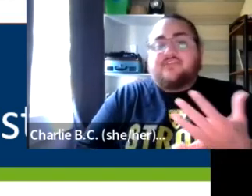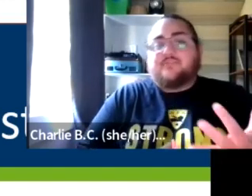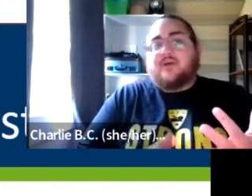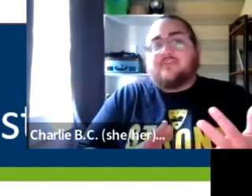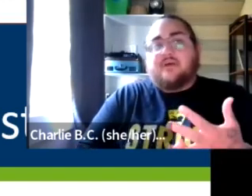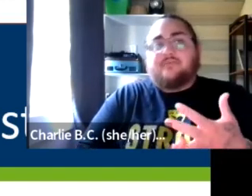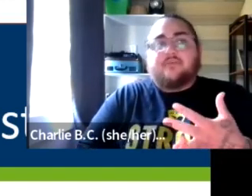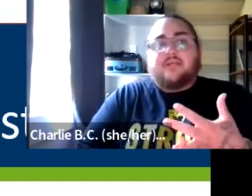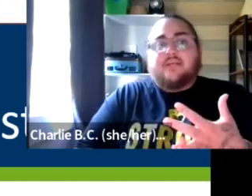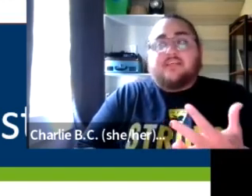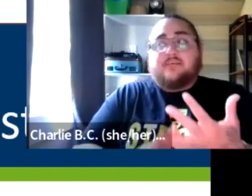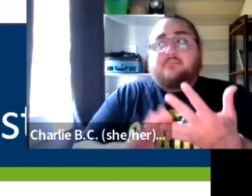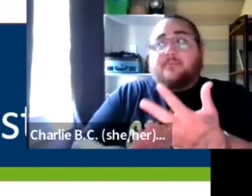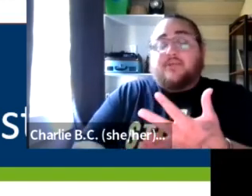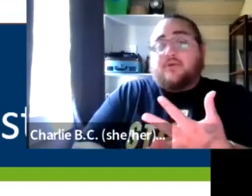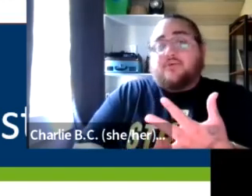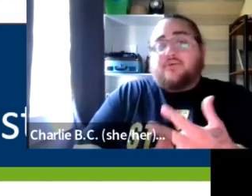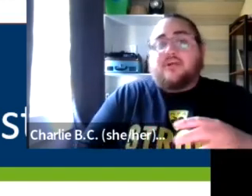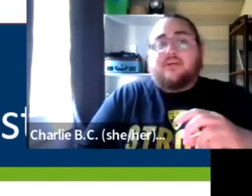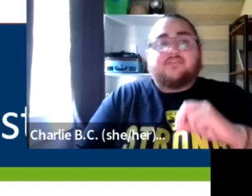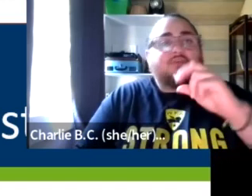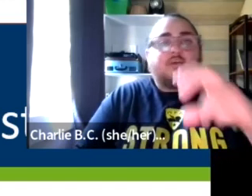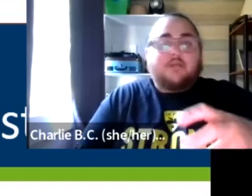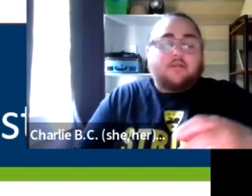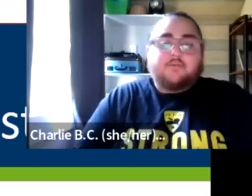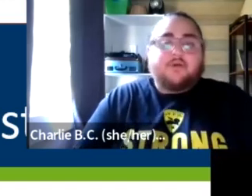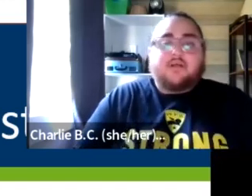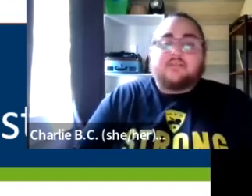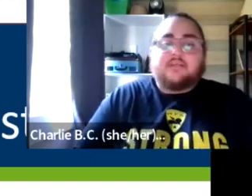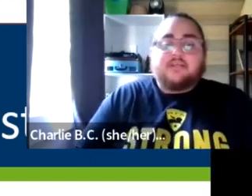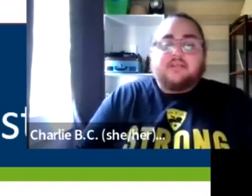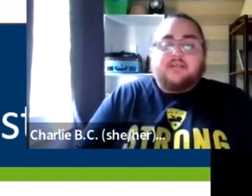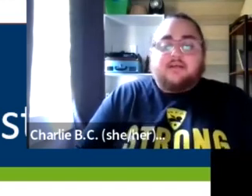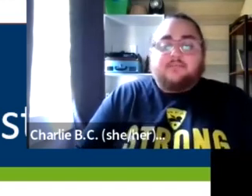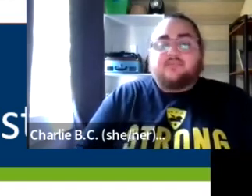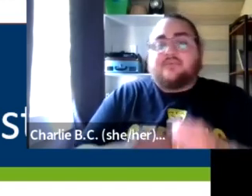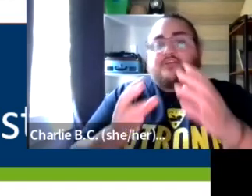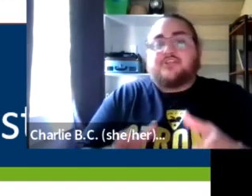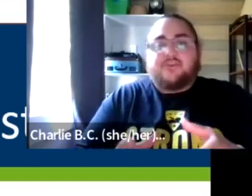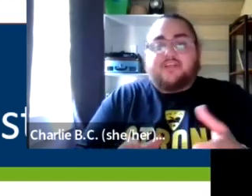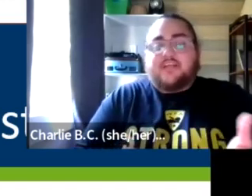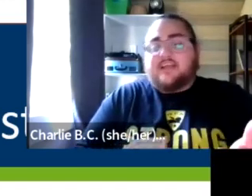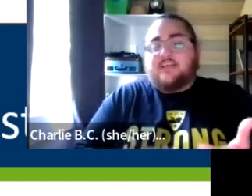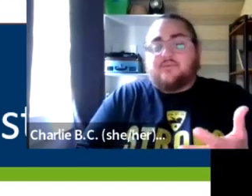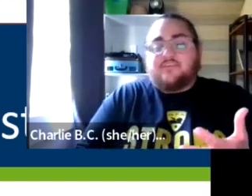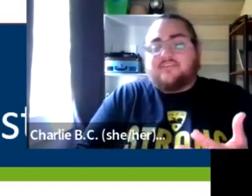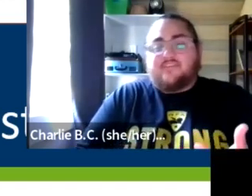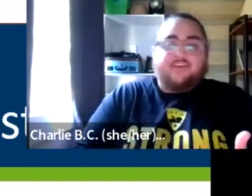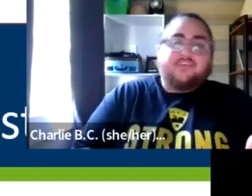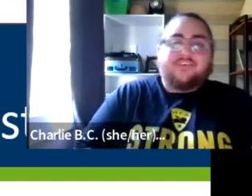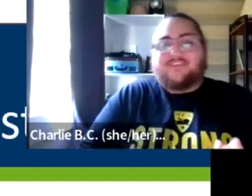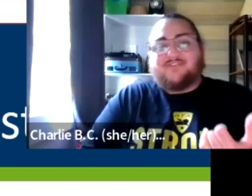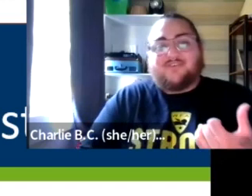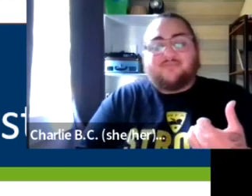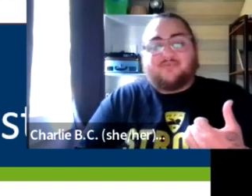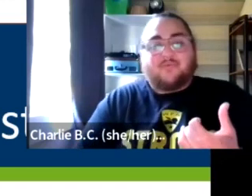mediation services, but also offer the property owner a $2,000 deposit, sort of ensuring that youth isn't